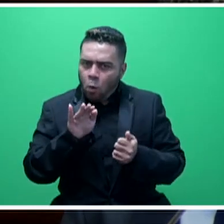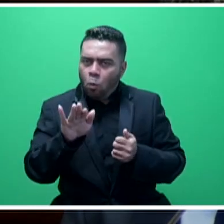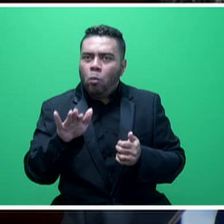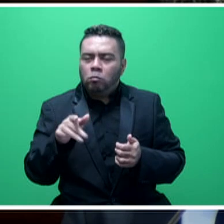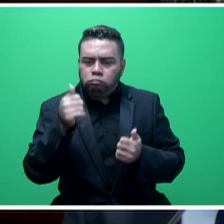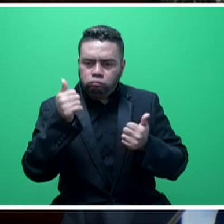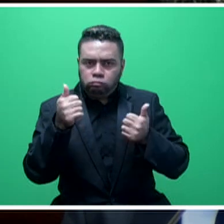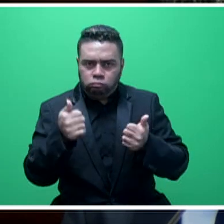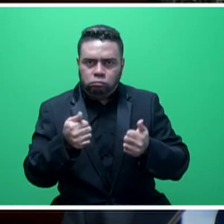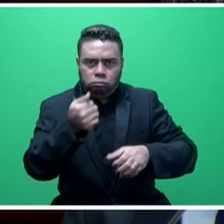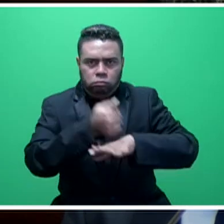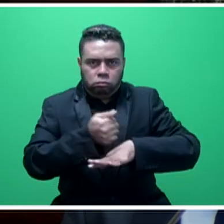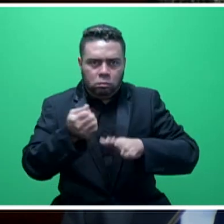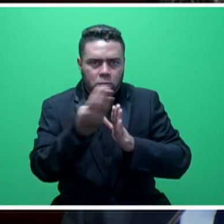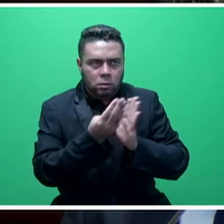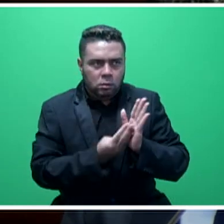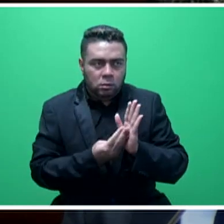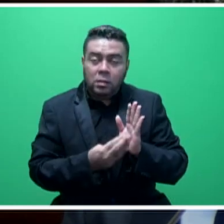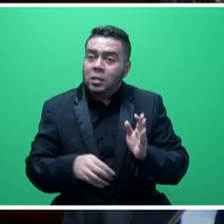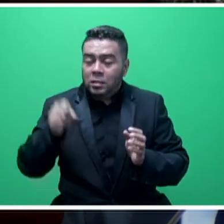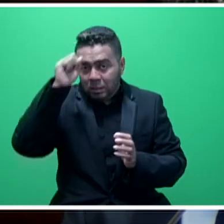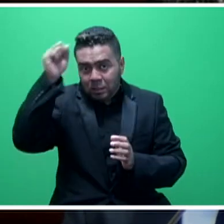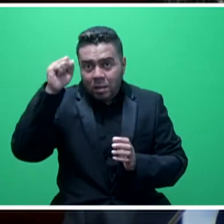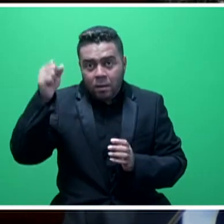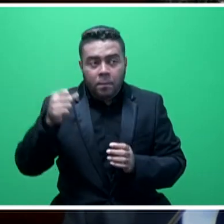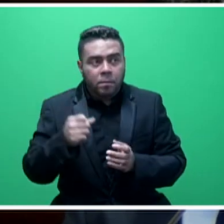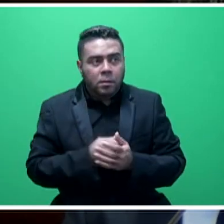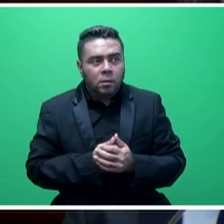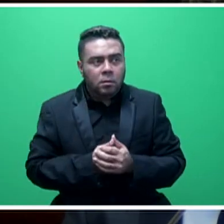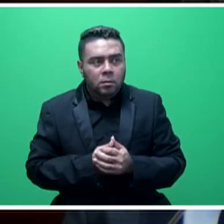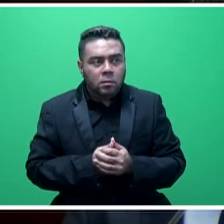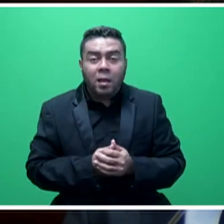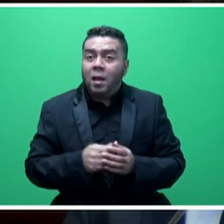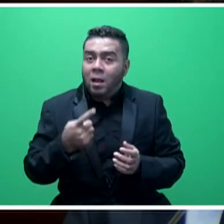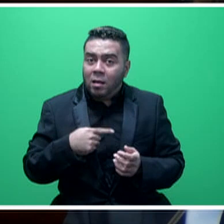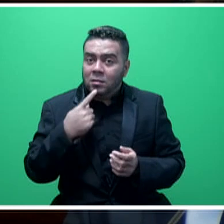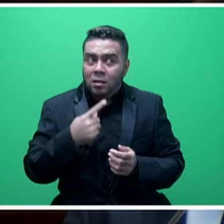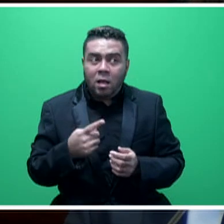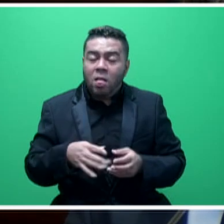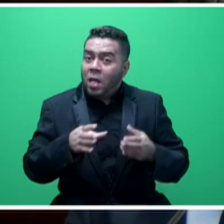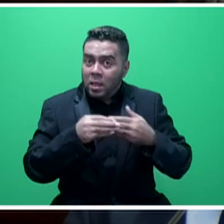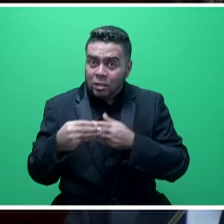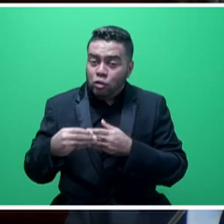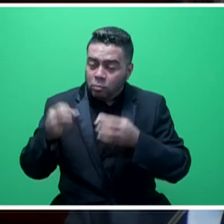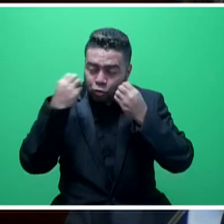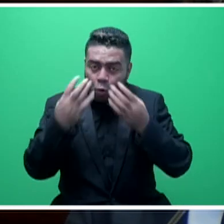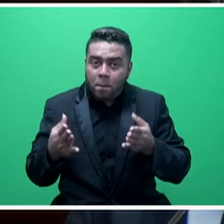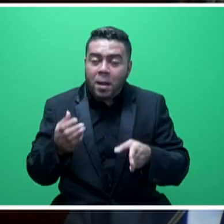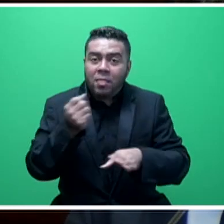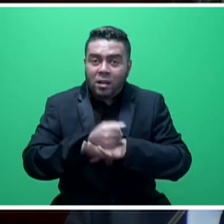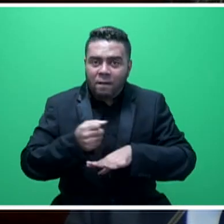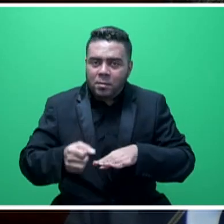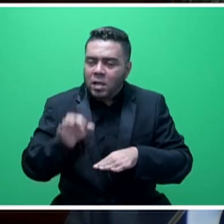major operators and very senior member of the industry, Mr. Tony Whitten, and I quote, the leadership shown by the government has not